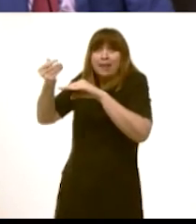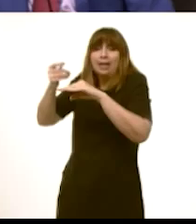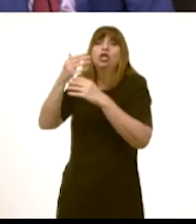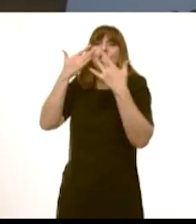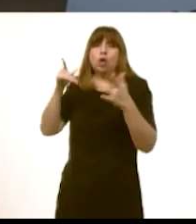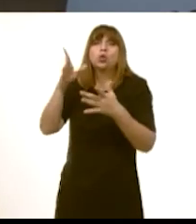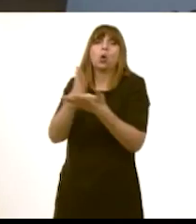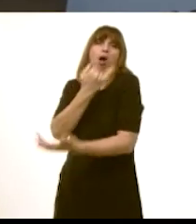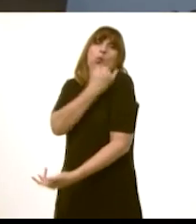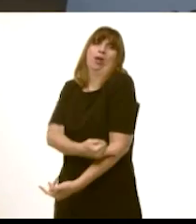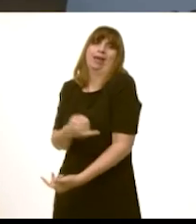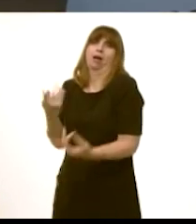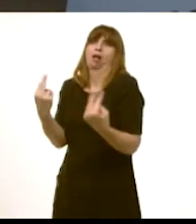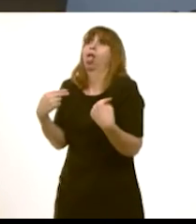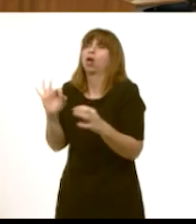own party.